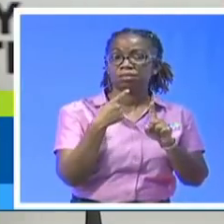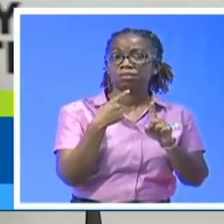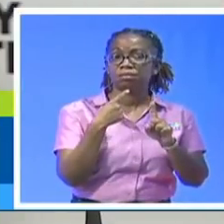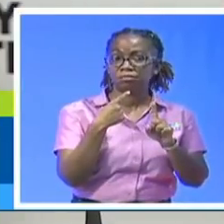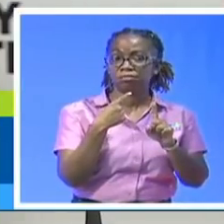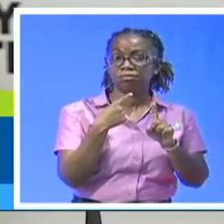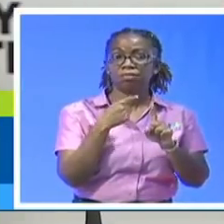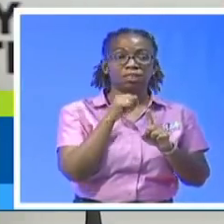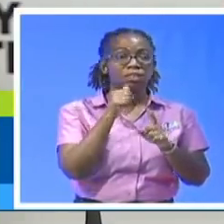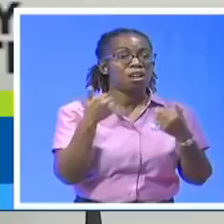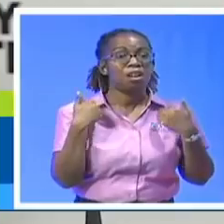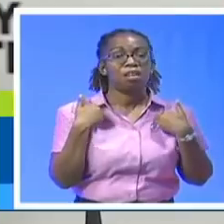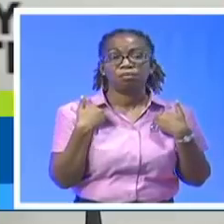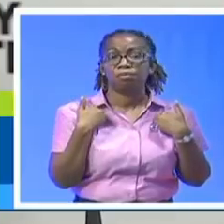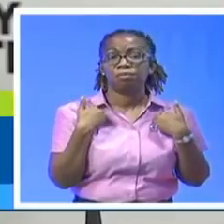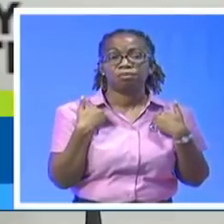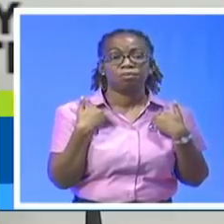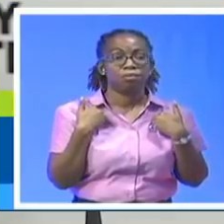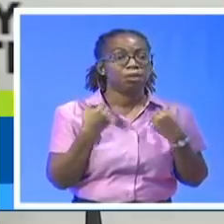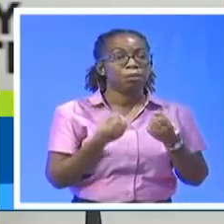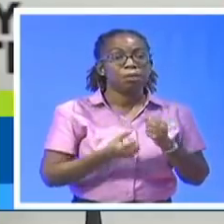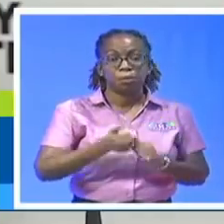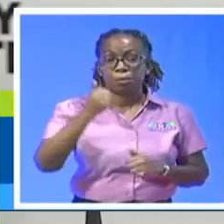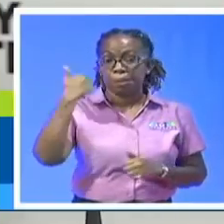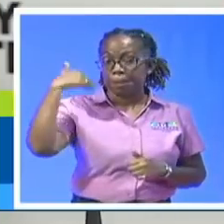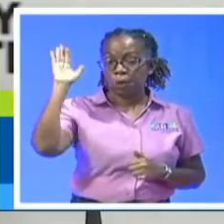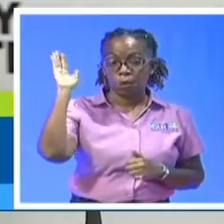hard number yet, but the vast majority